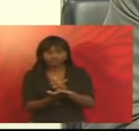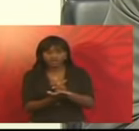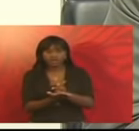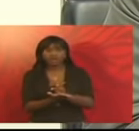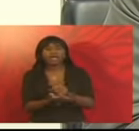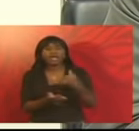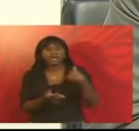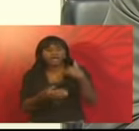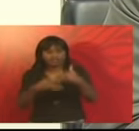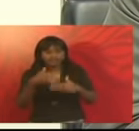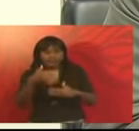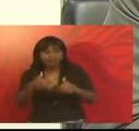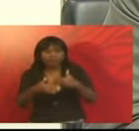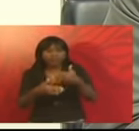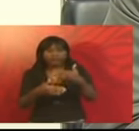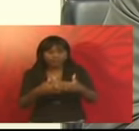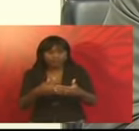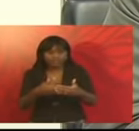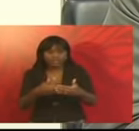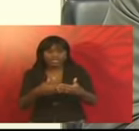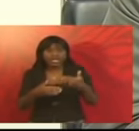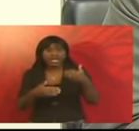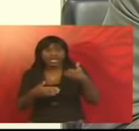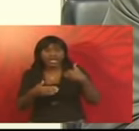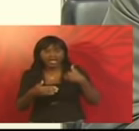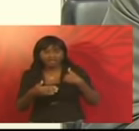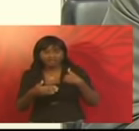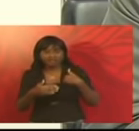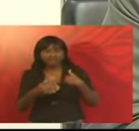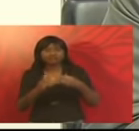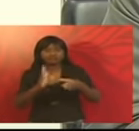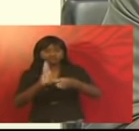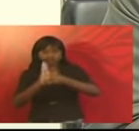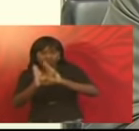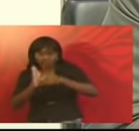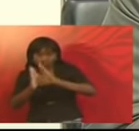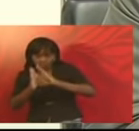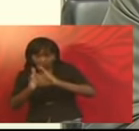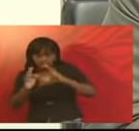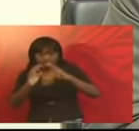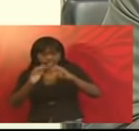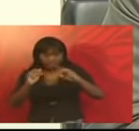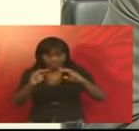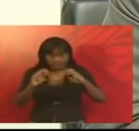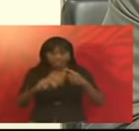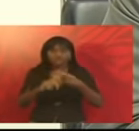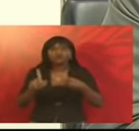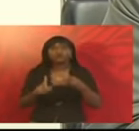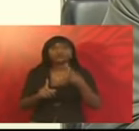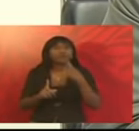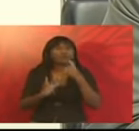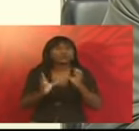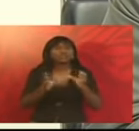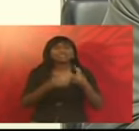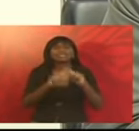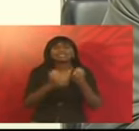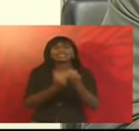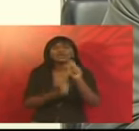in, which is we allow the wider review of the data by the WHO technical and